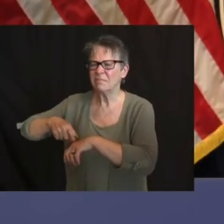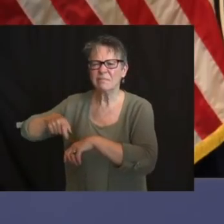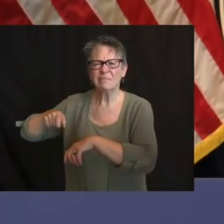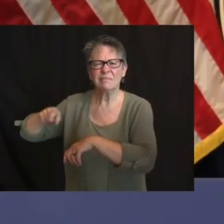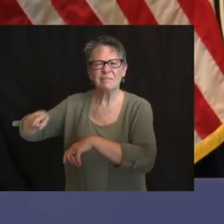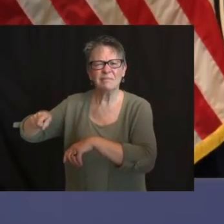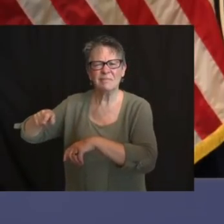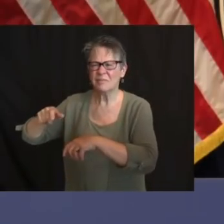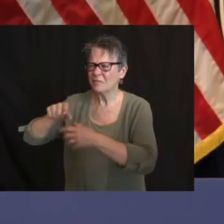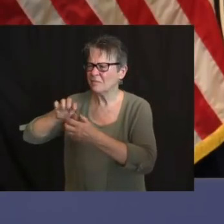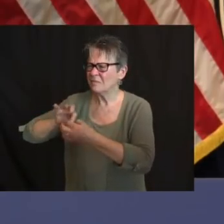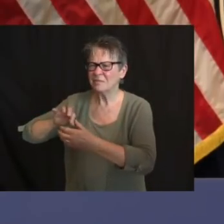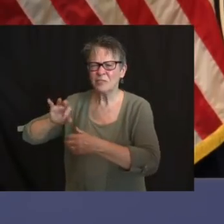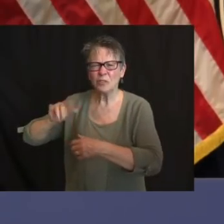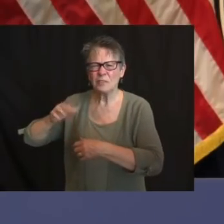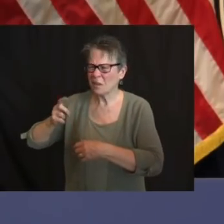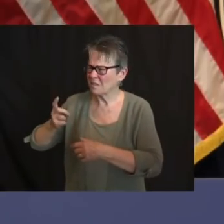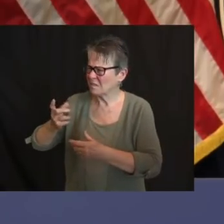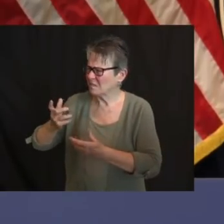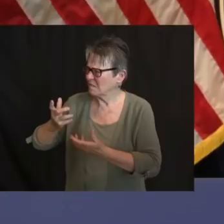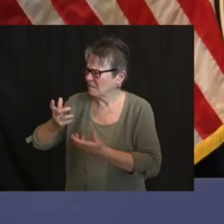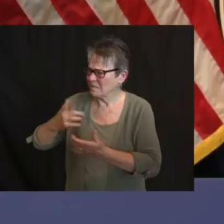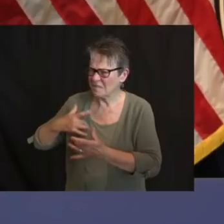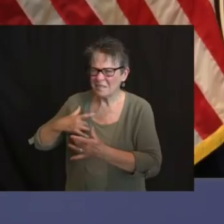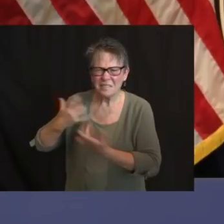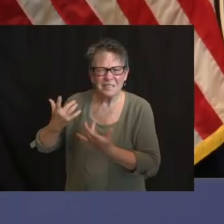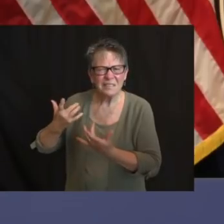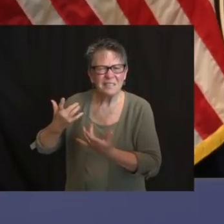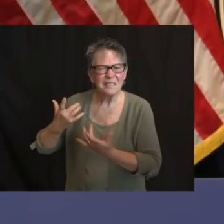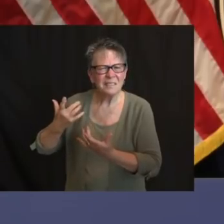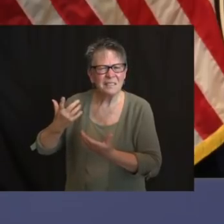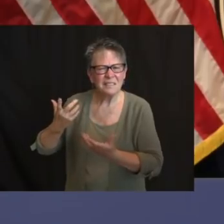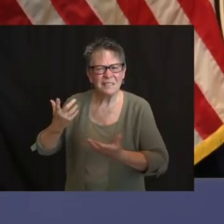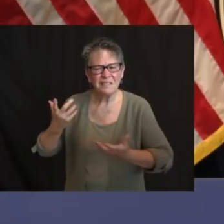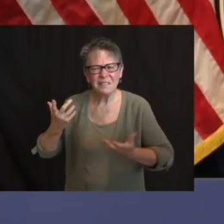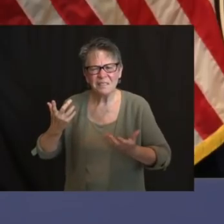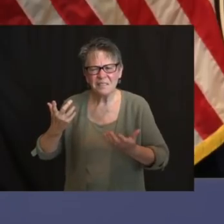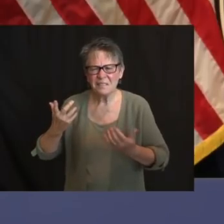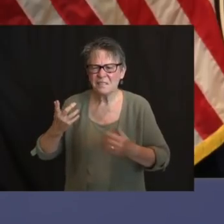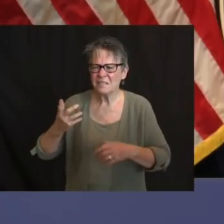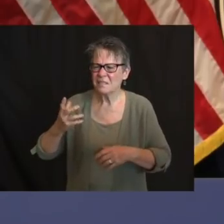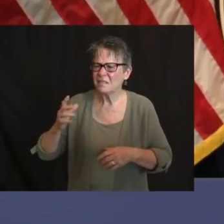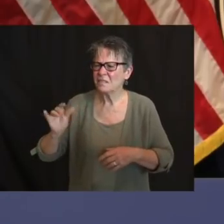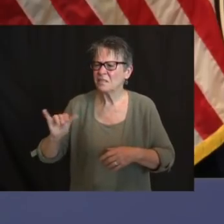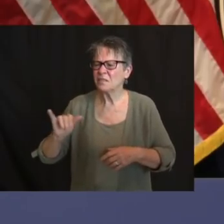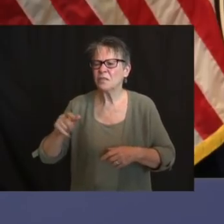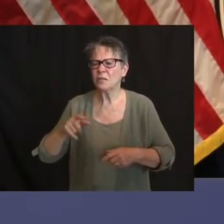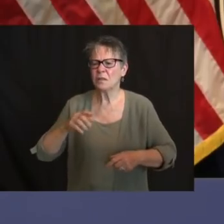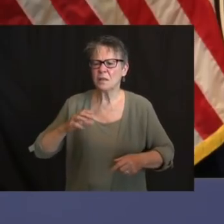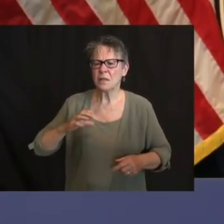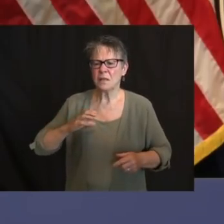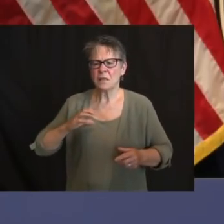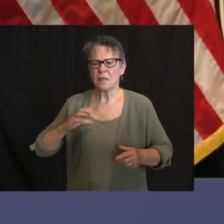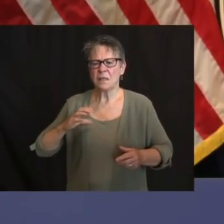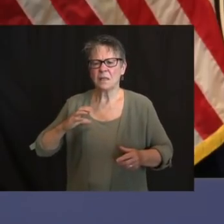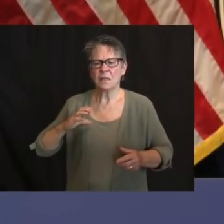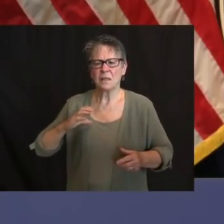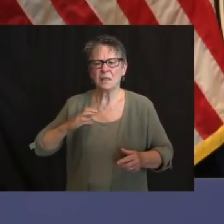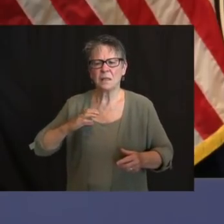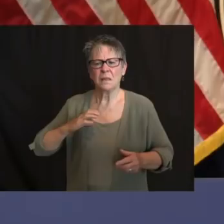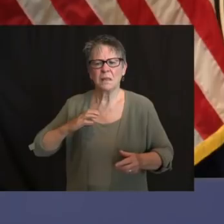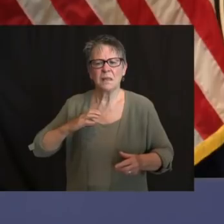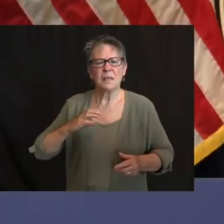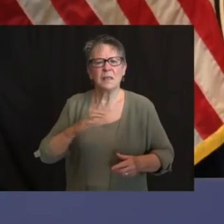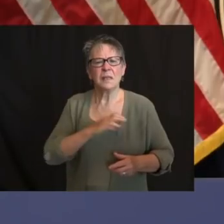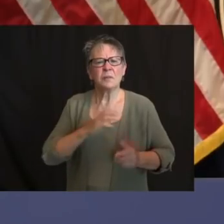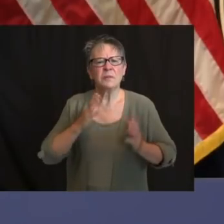didn't Commissioner Hicks or anyone from the DOC show up today at a joint assembly hearing on the prison system's response to coronavirus? And then from